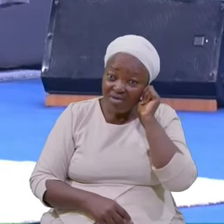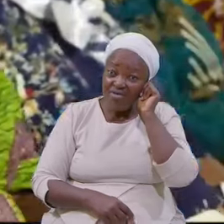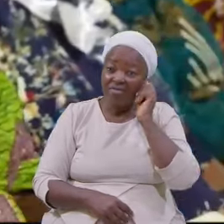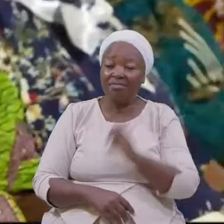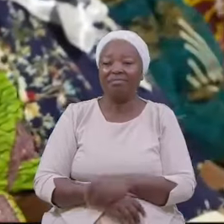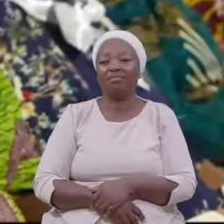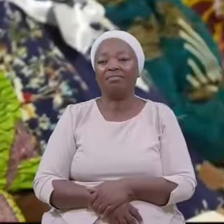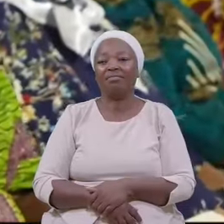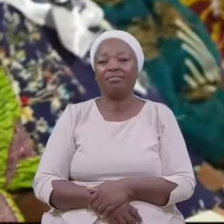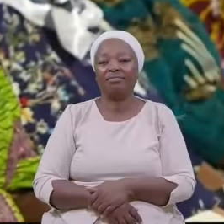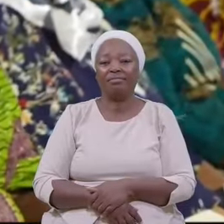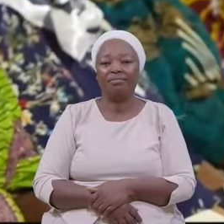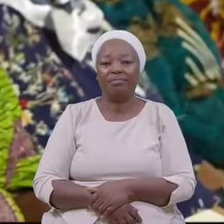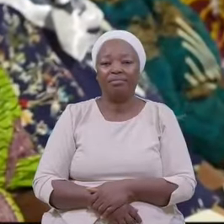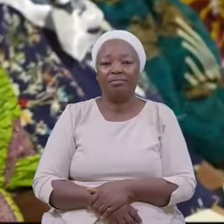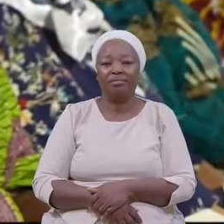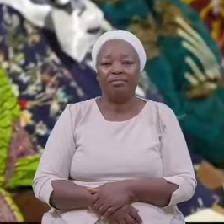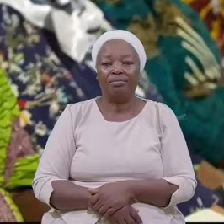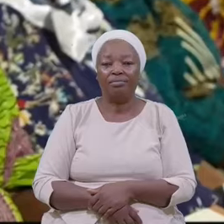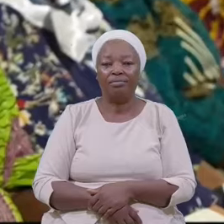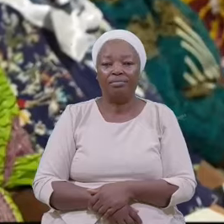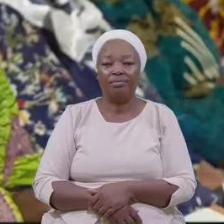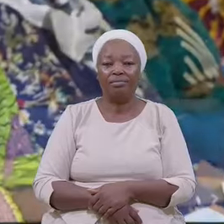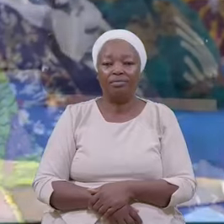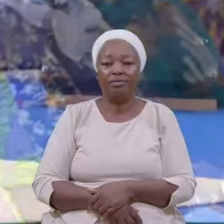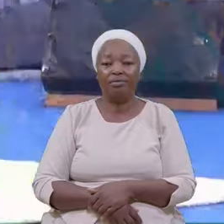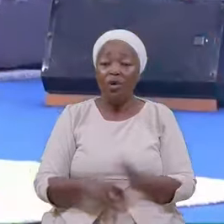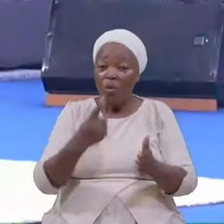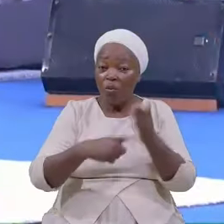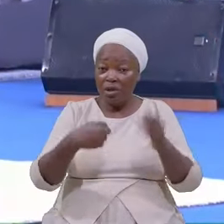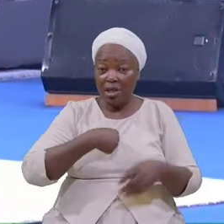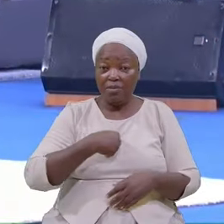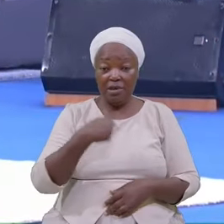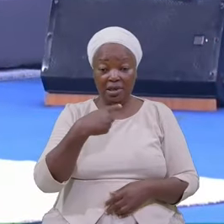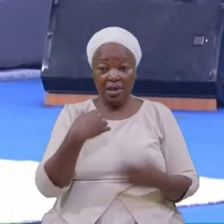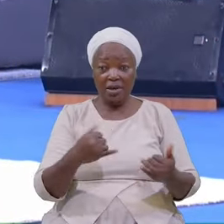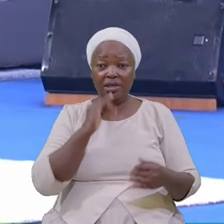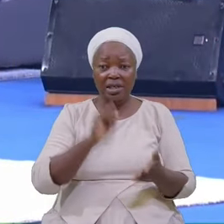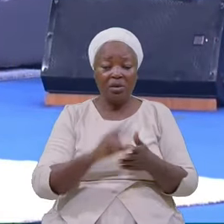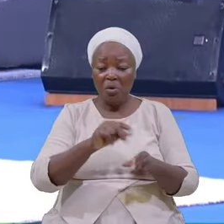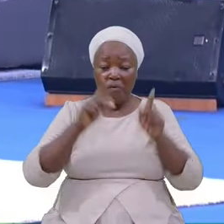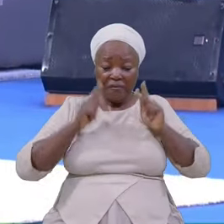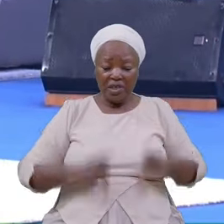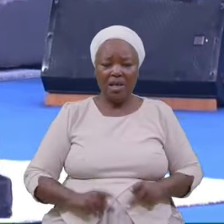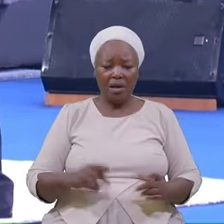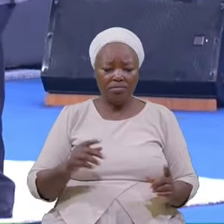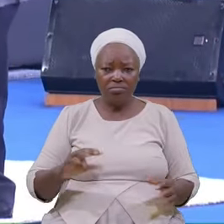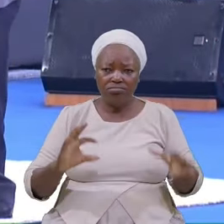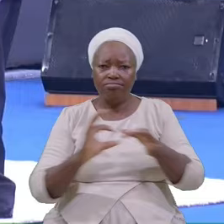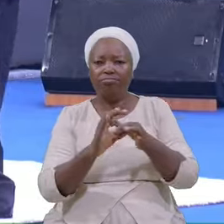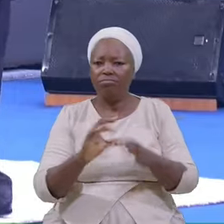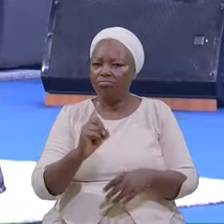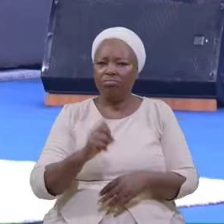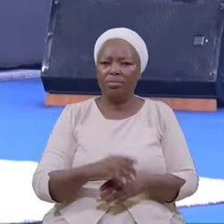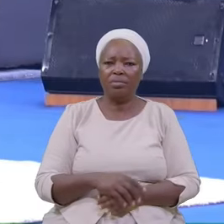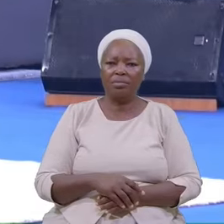de l'eau bénite. Il n'y a pas de lui, il n'y en a pas, il n'y a pas d'eau bénite quelque part. L'eau, c'est l'eau. Il n'y a pas de contact